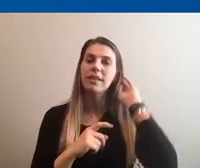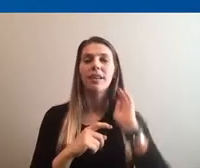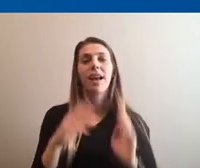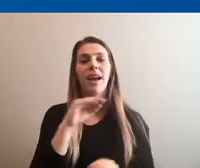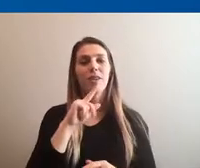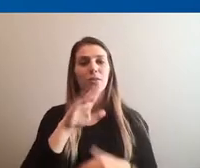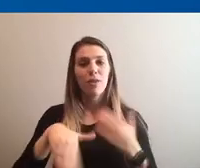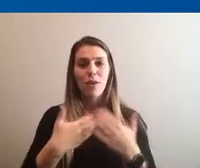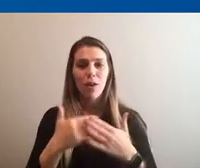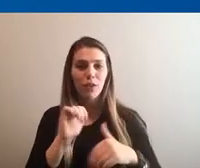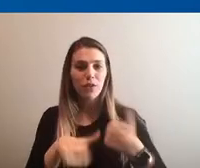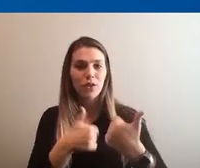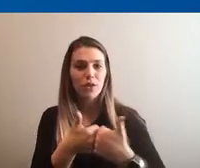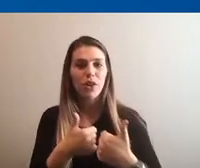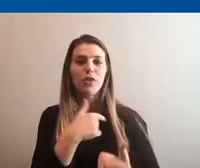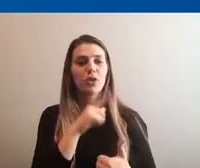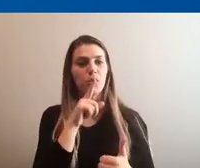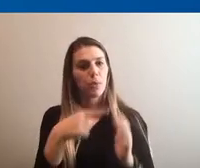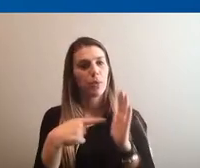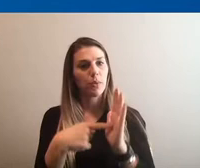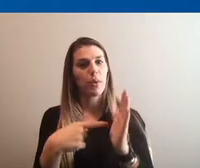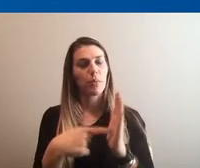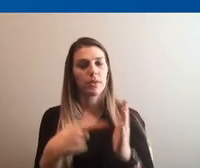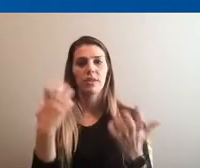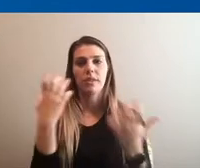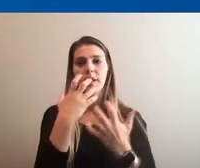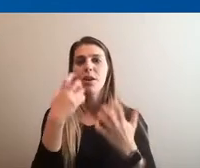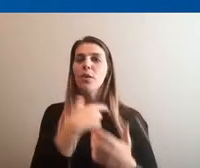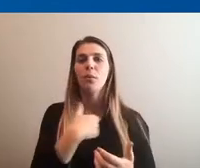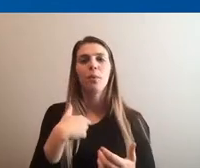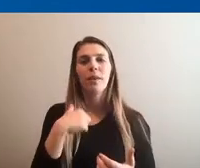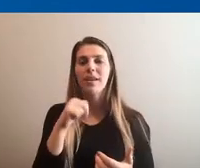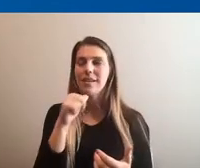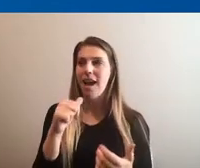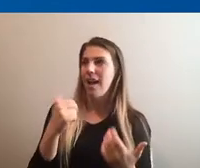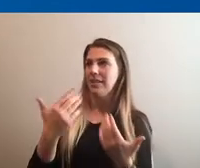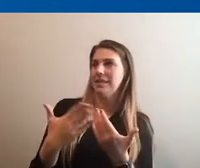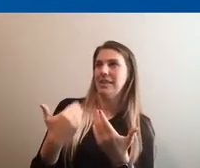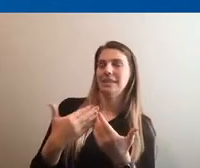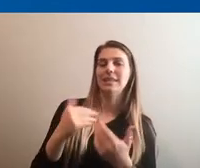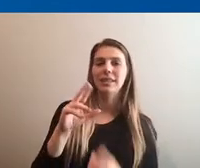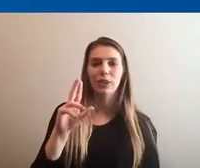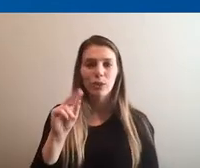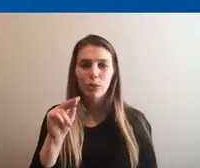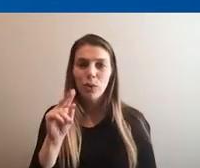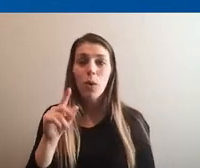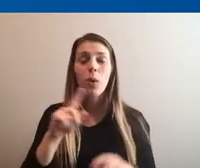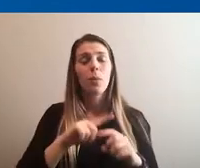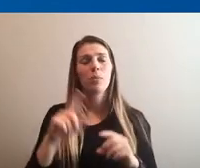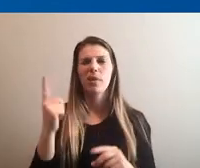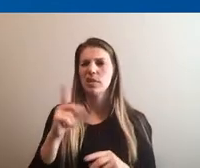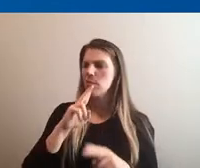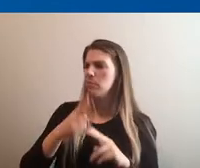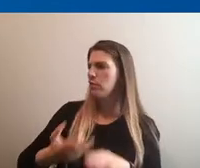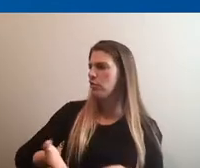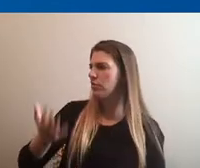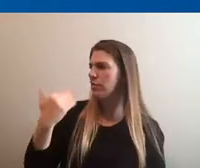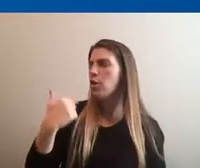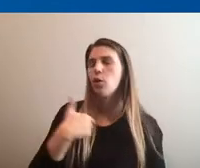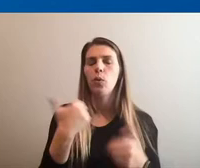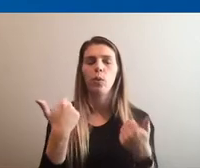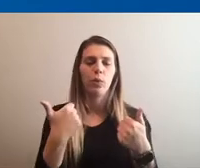the challenge that it really represents. This is, we're not here to do something easy. But as someone said a long time ago, we try to do